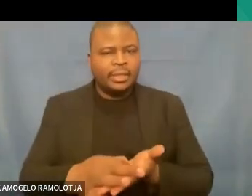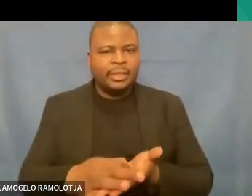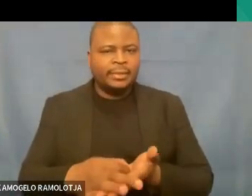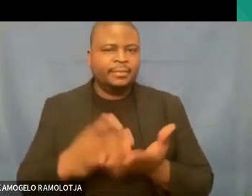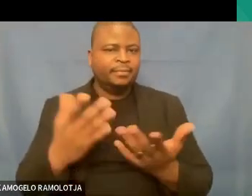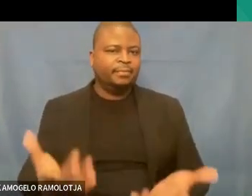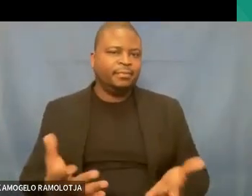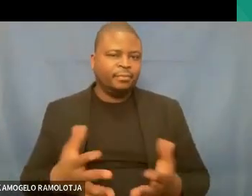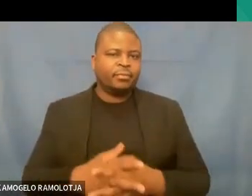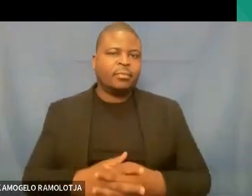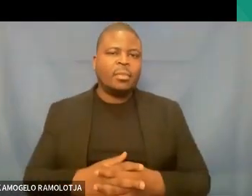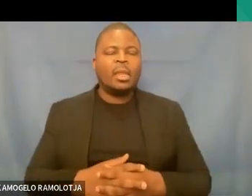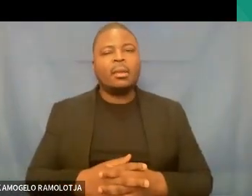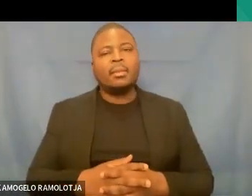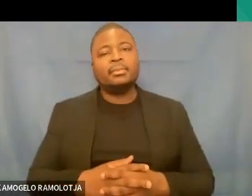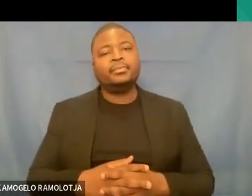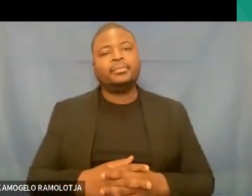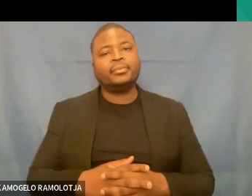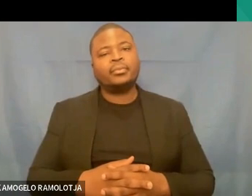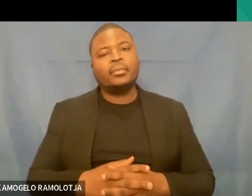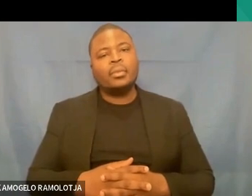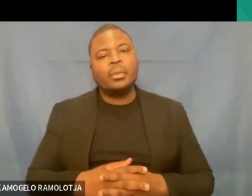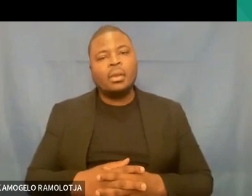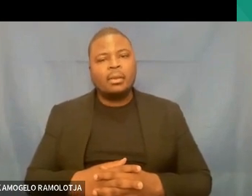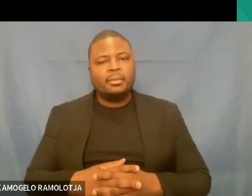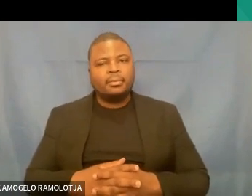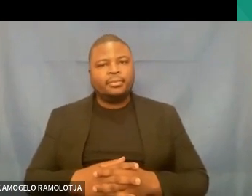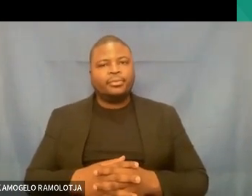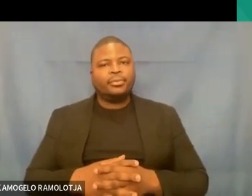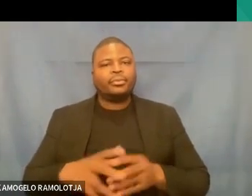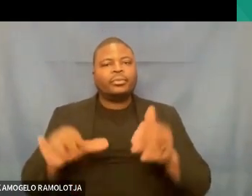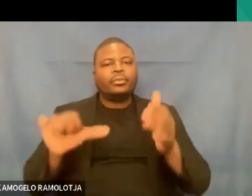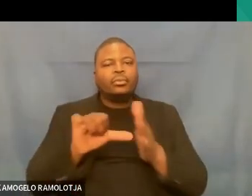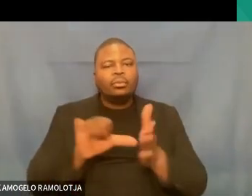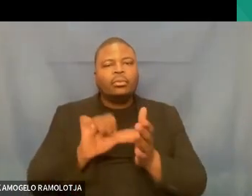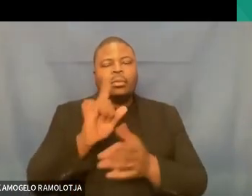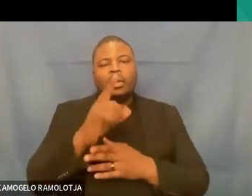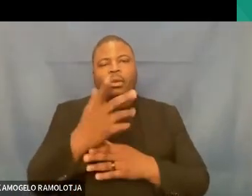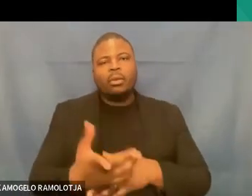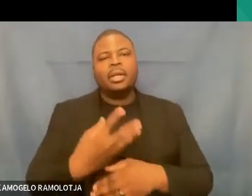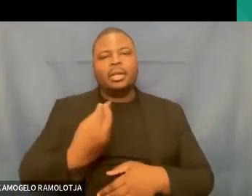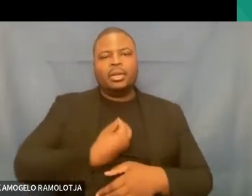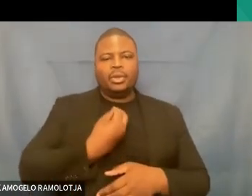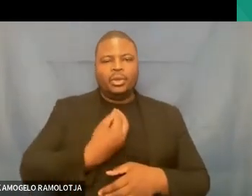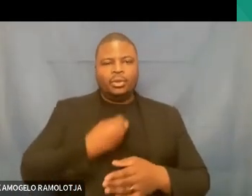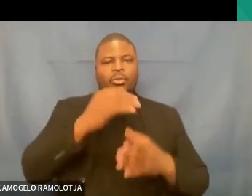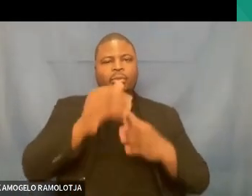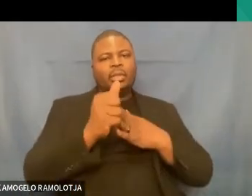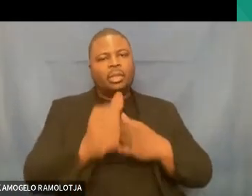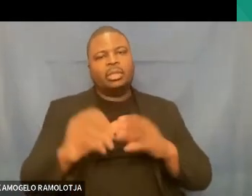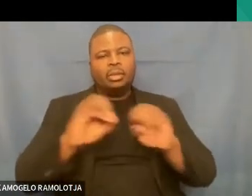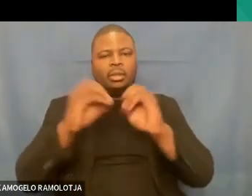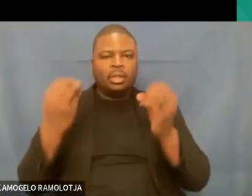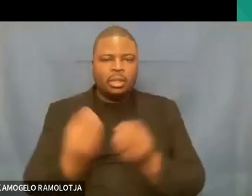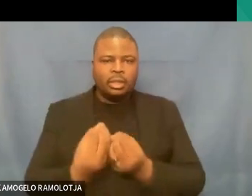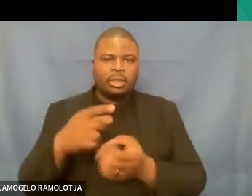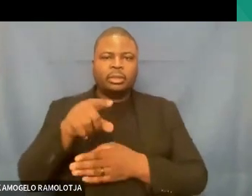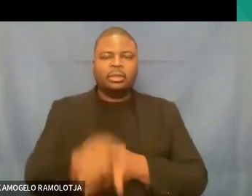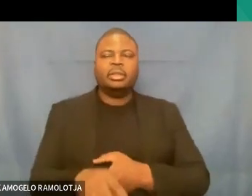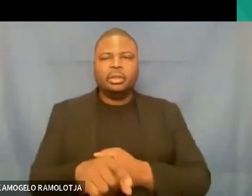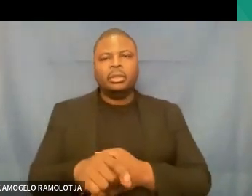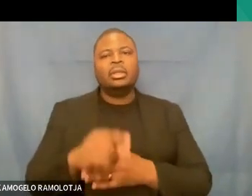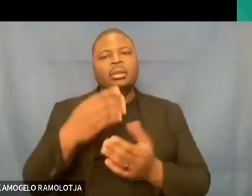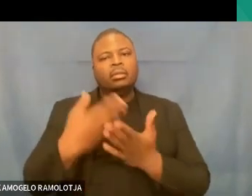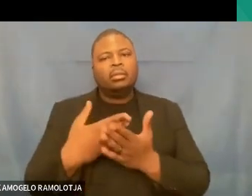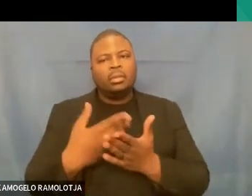I think what stands out is the importance to ensure that youth-led organizations are at the center of our